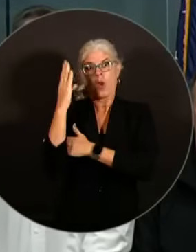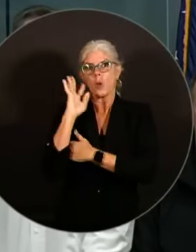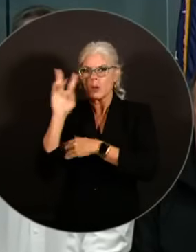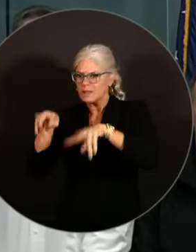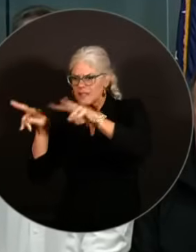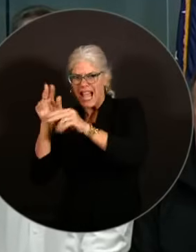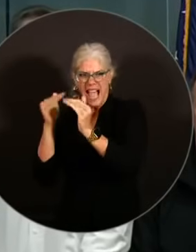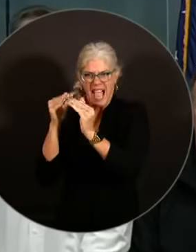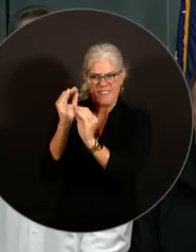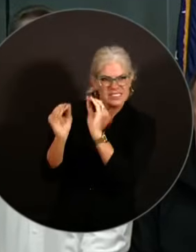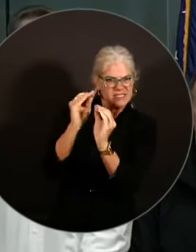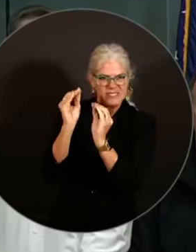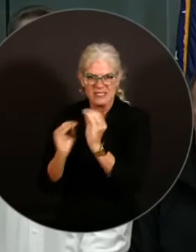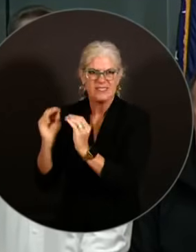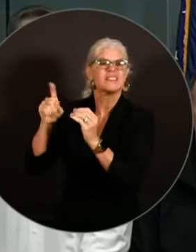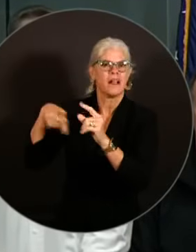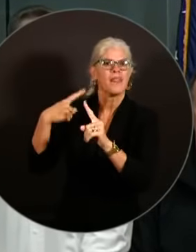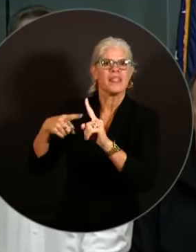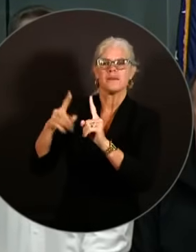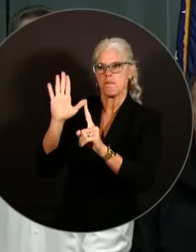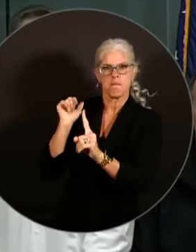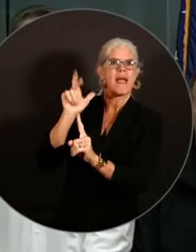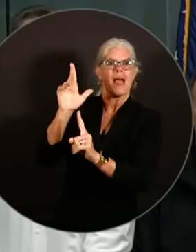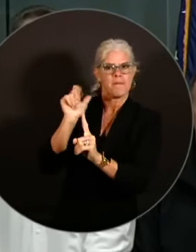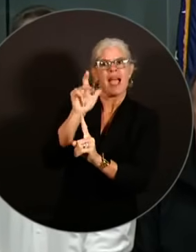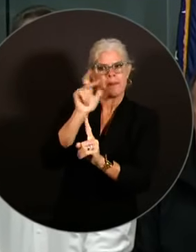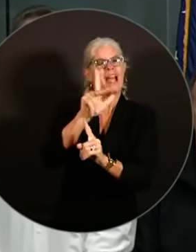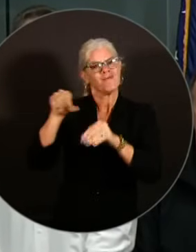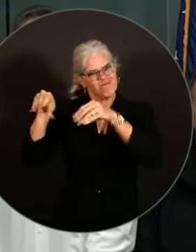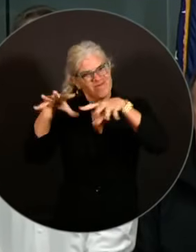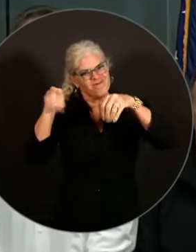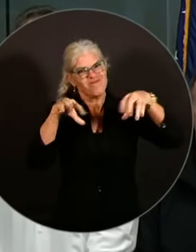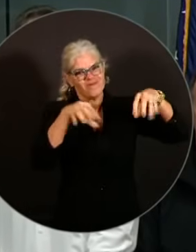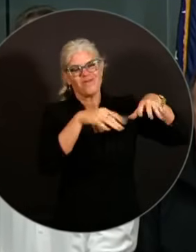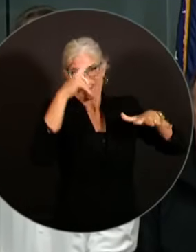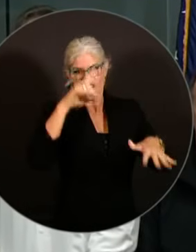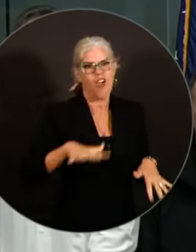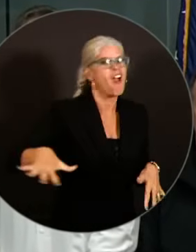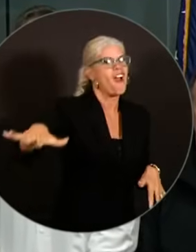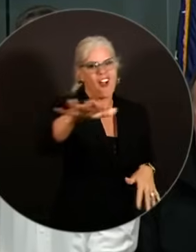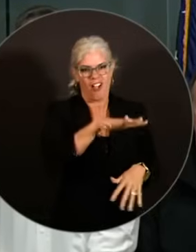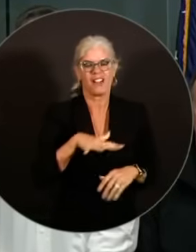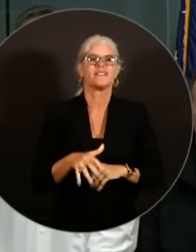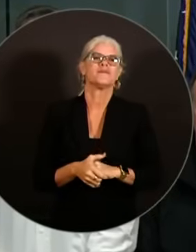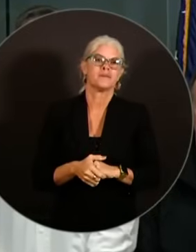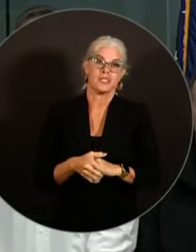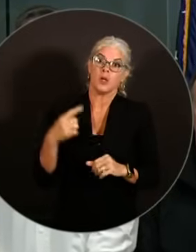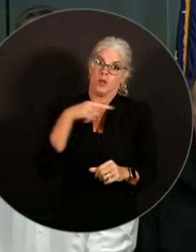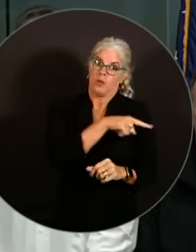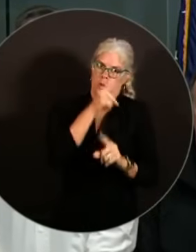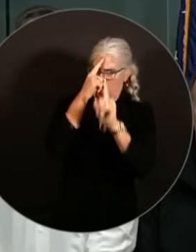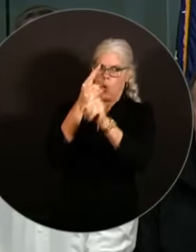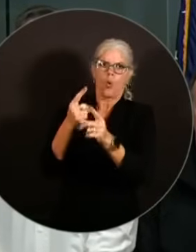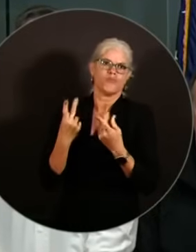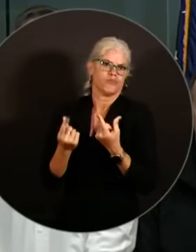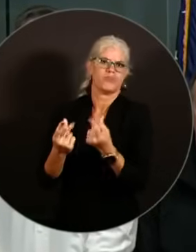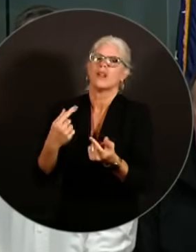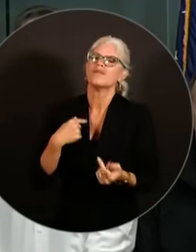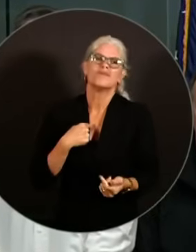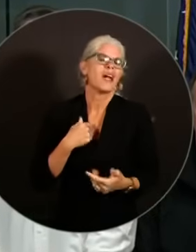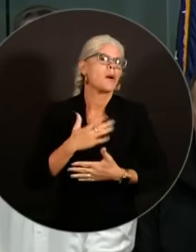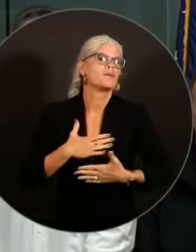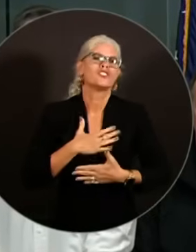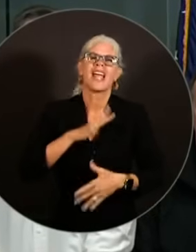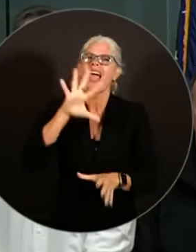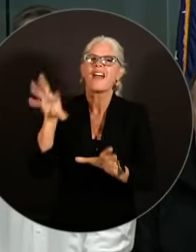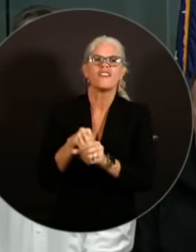damage and then begin restoration operations very quickly, and we appreciate everybody that's in that